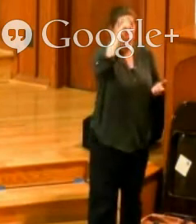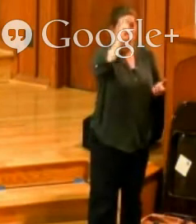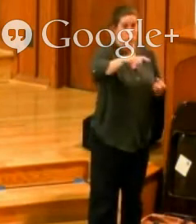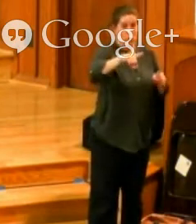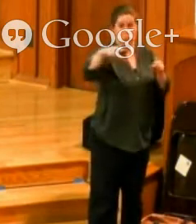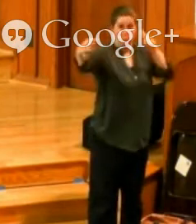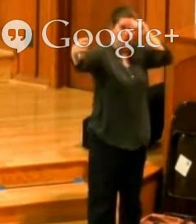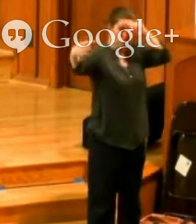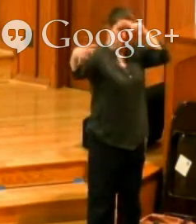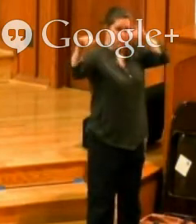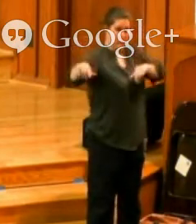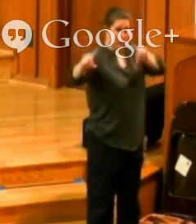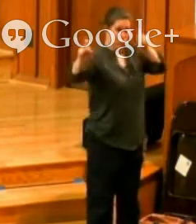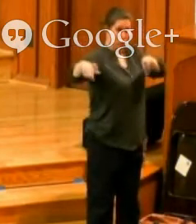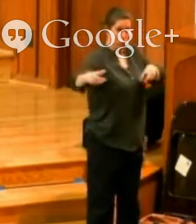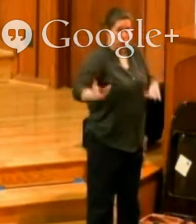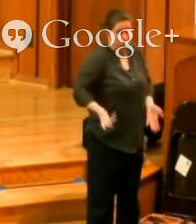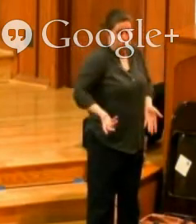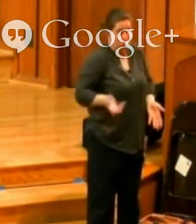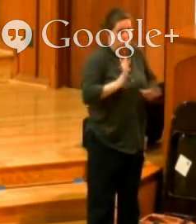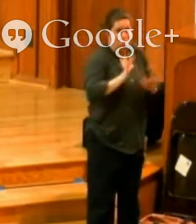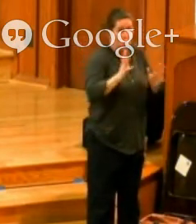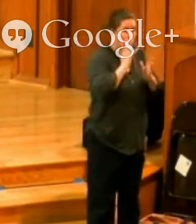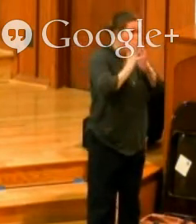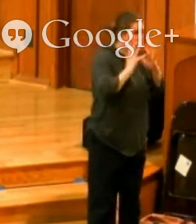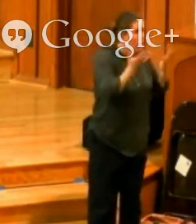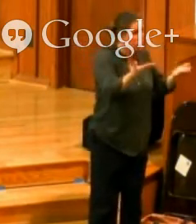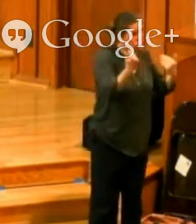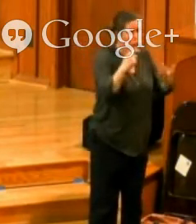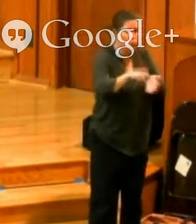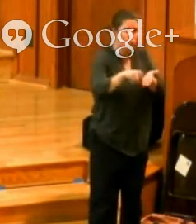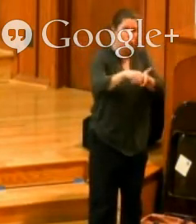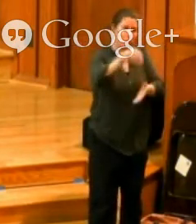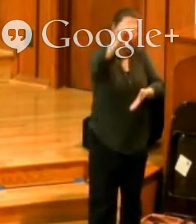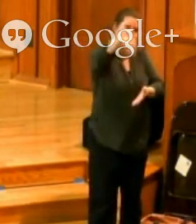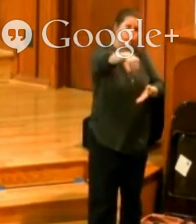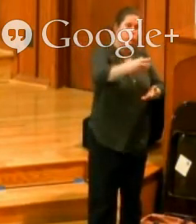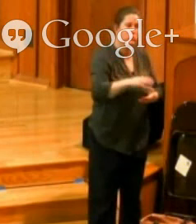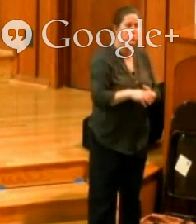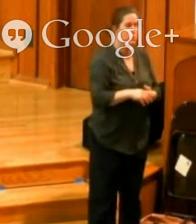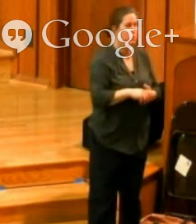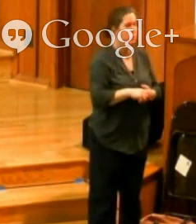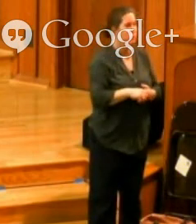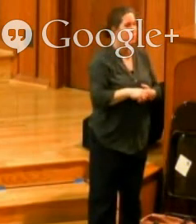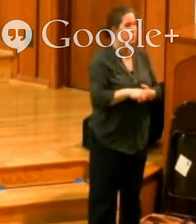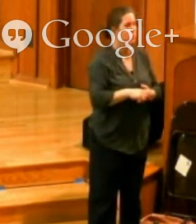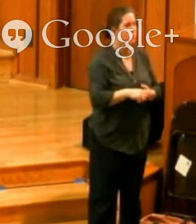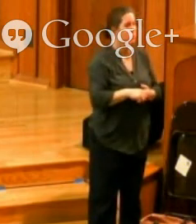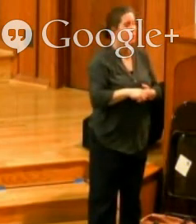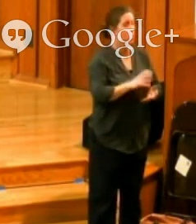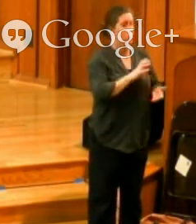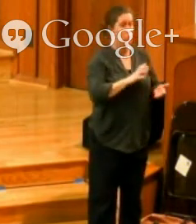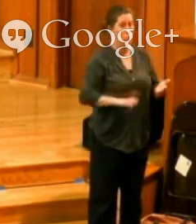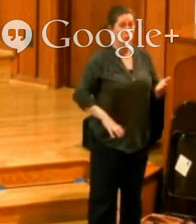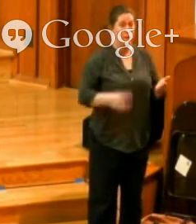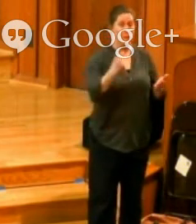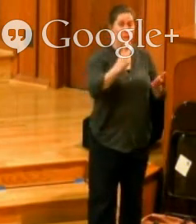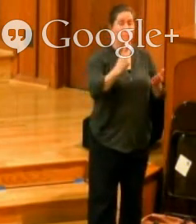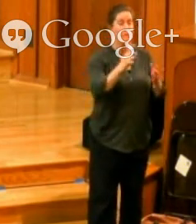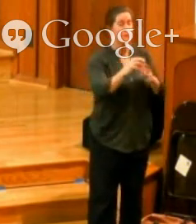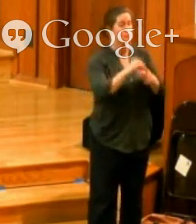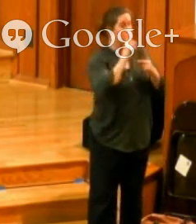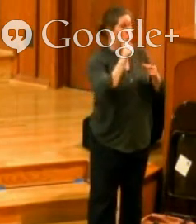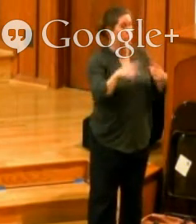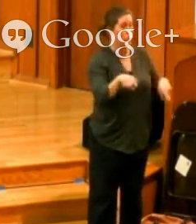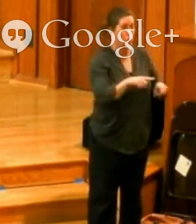shame in doing that. But Christ has something special for you. And that special thing for you is his plan of